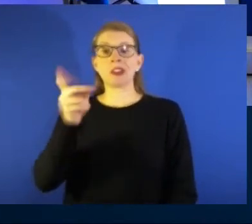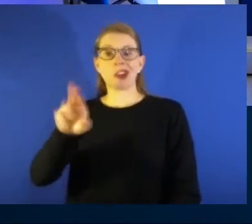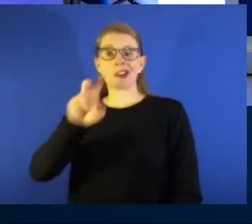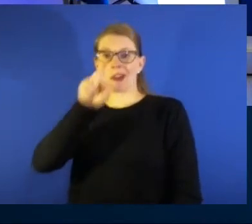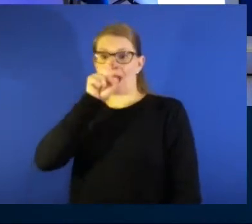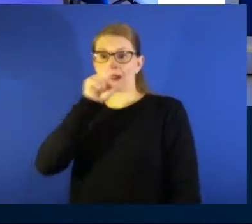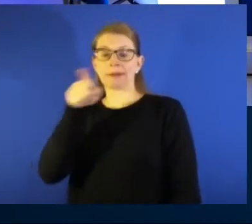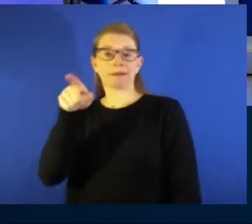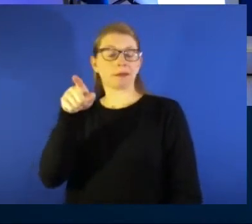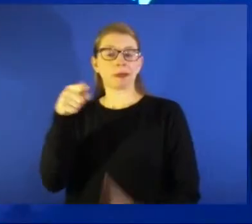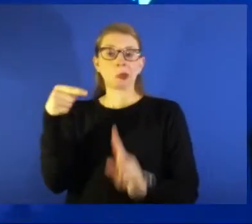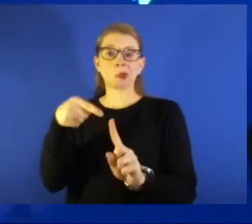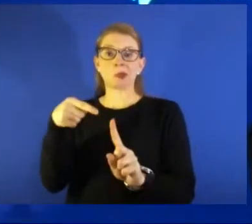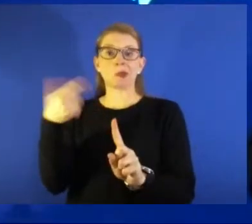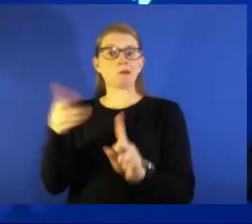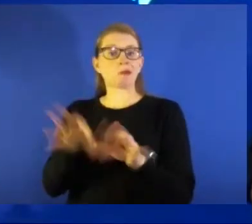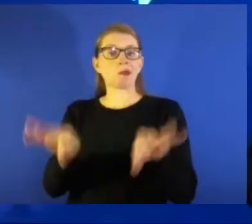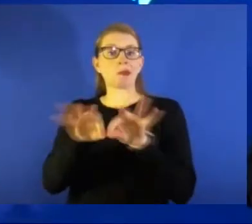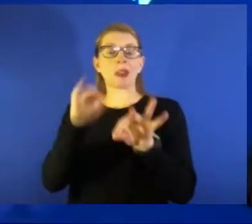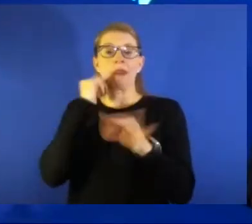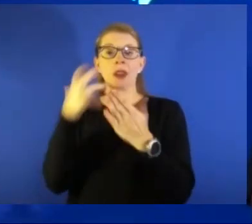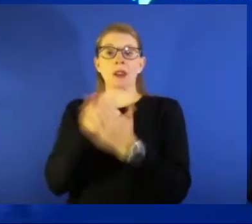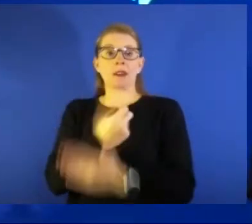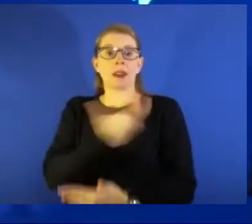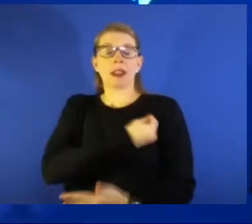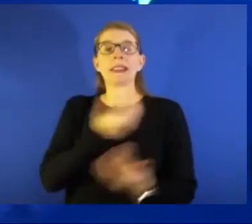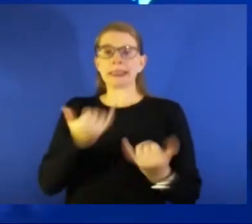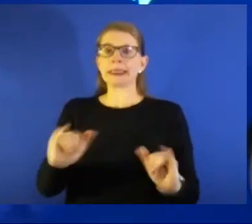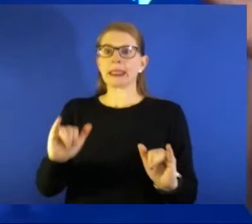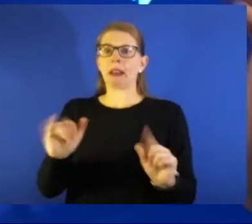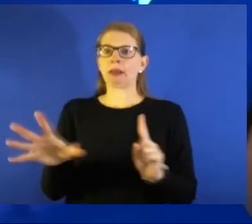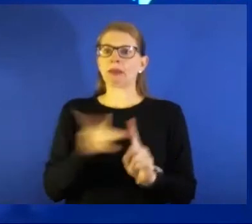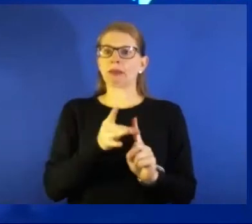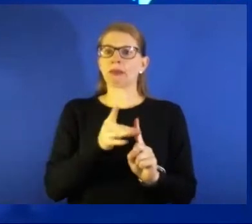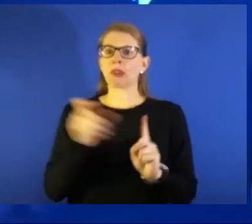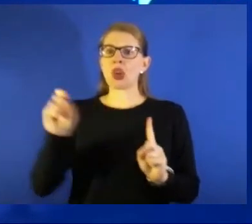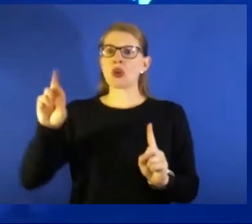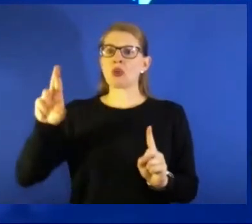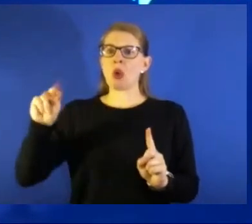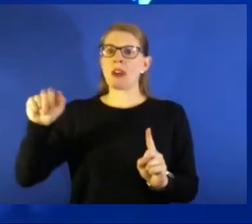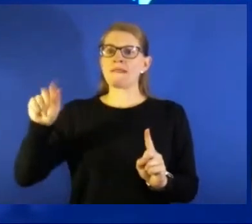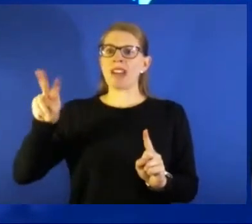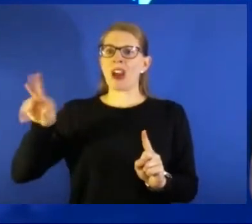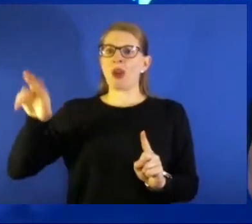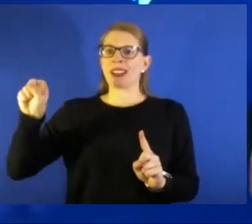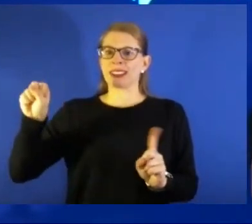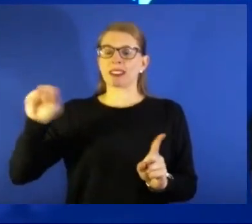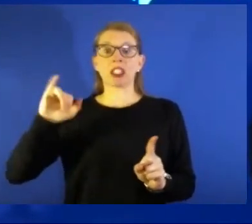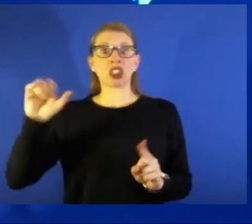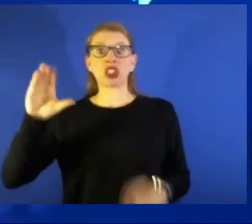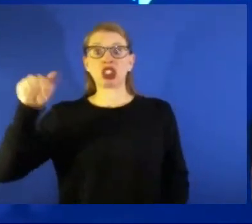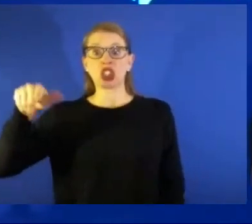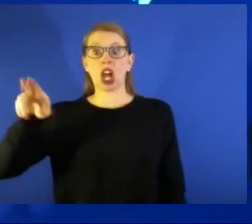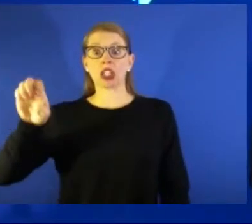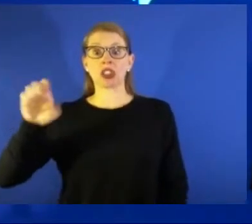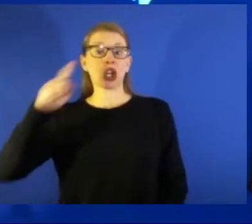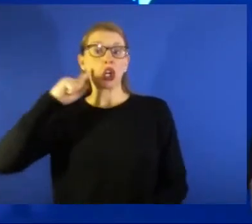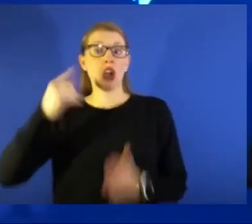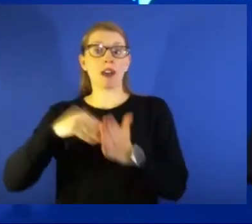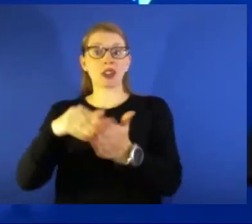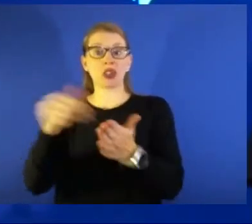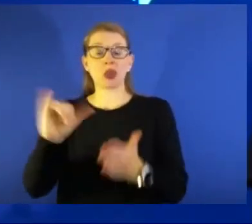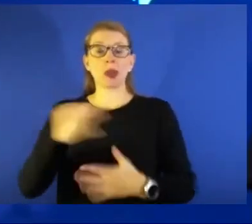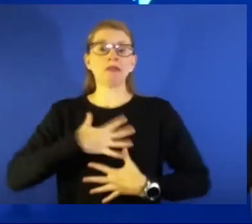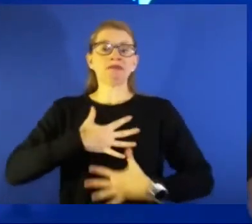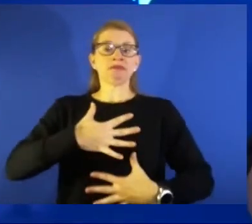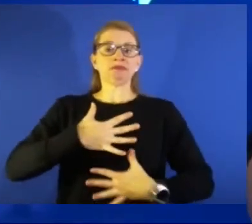If you get the vaccine, you can still get coronavirus. That's probably something that probably Jock's heard a lot as well, is where you can still